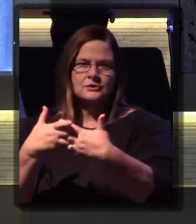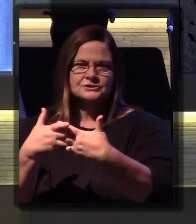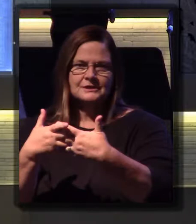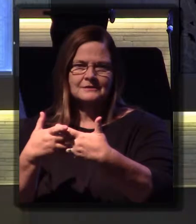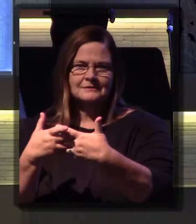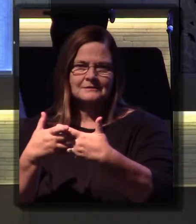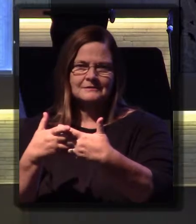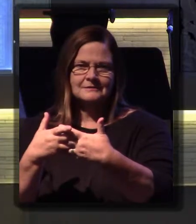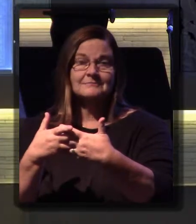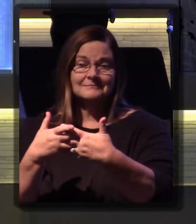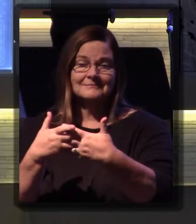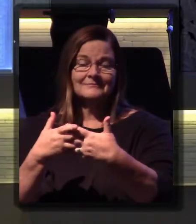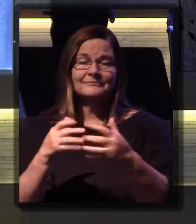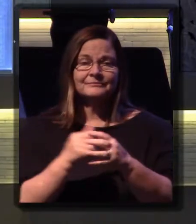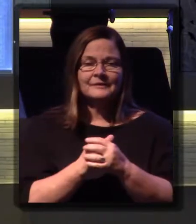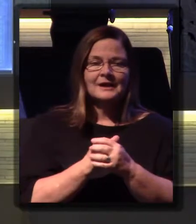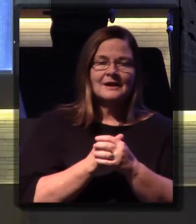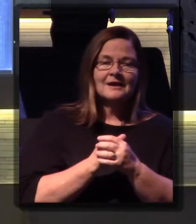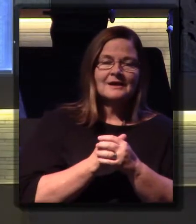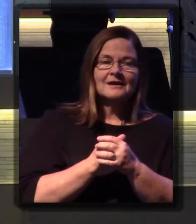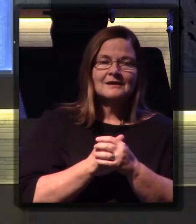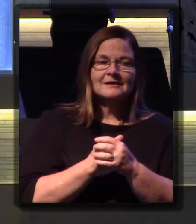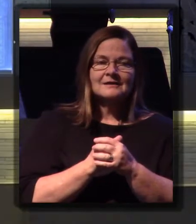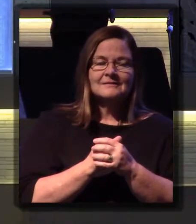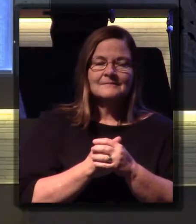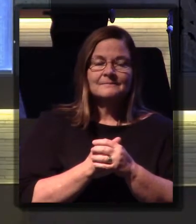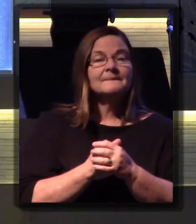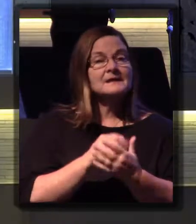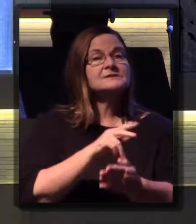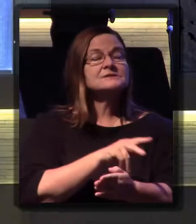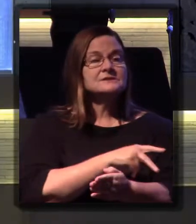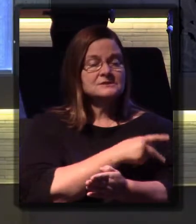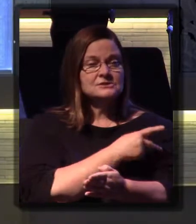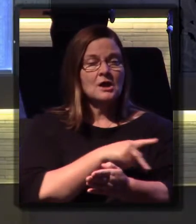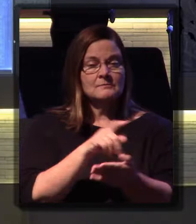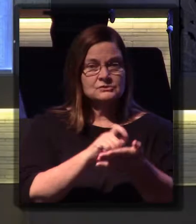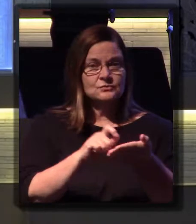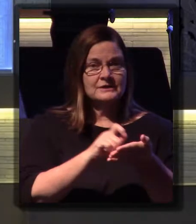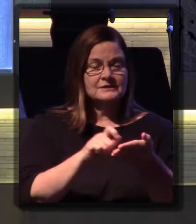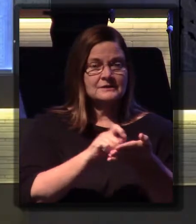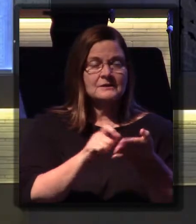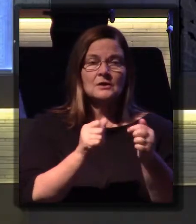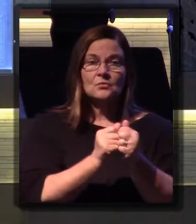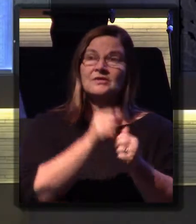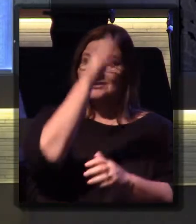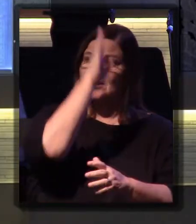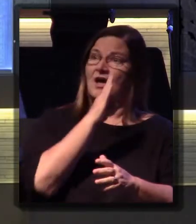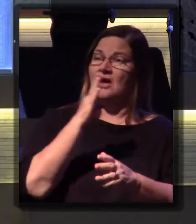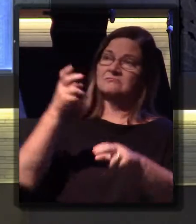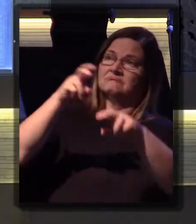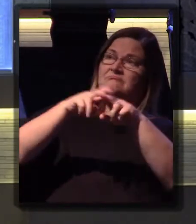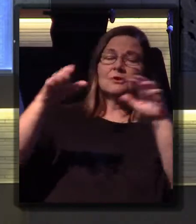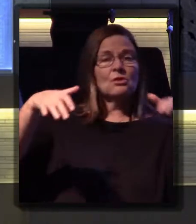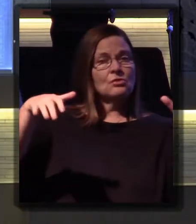of disorientation, and then come back around to reorientation. As the psalm